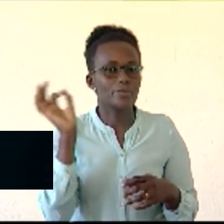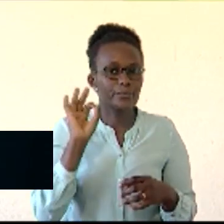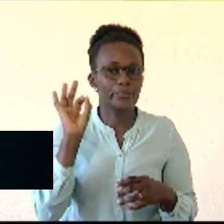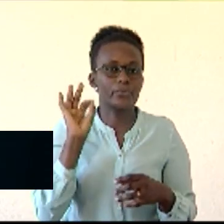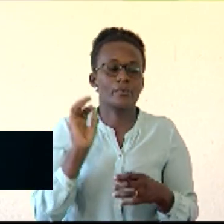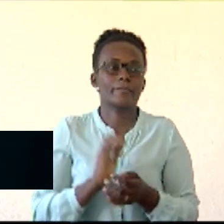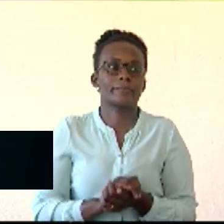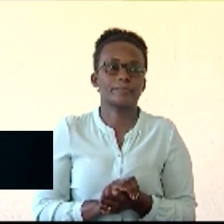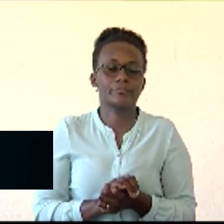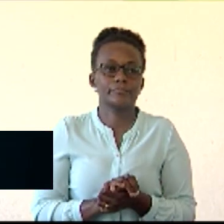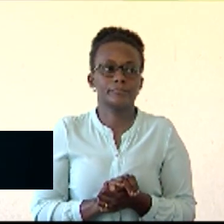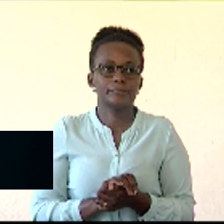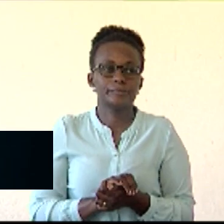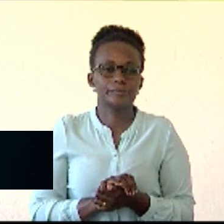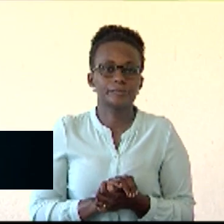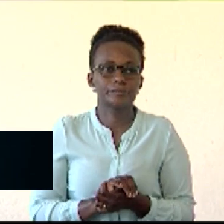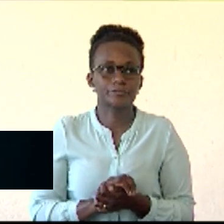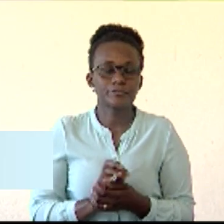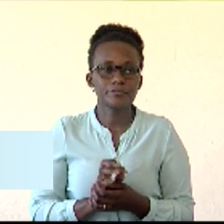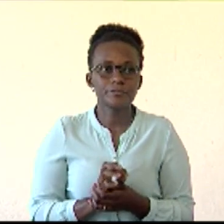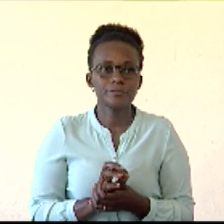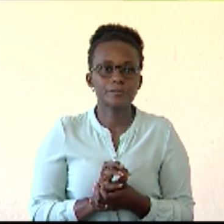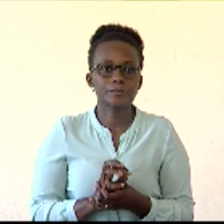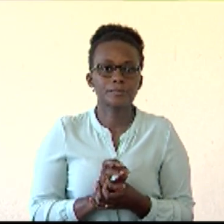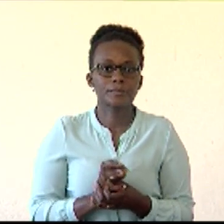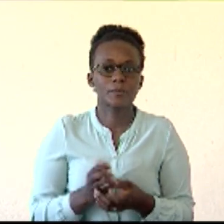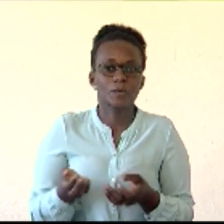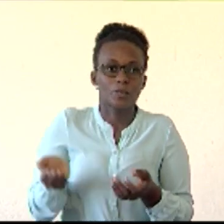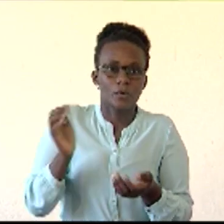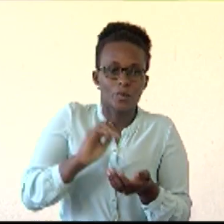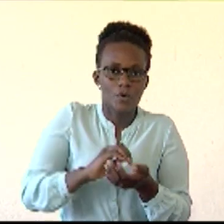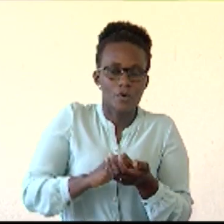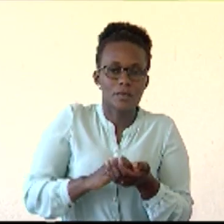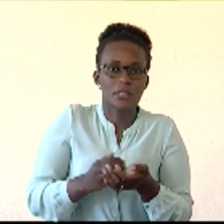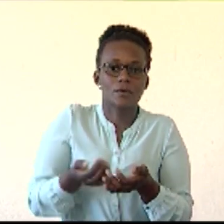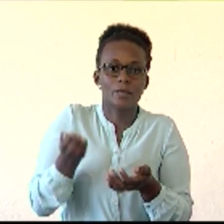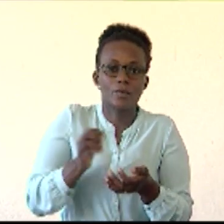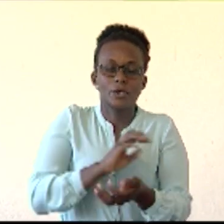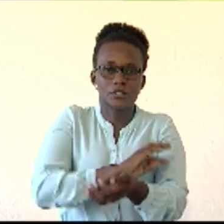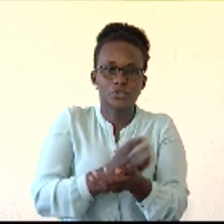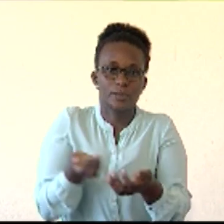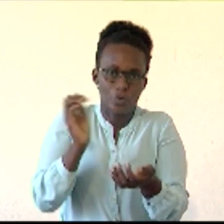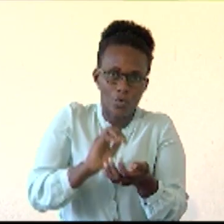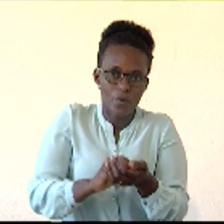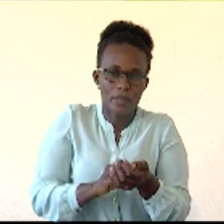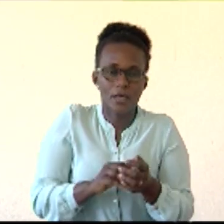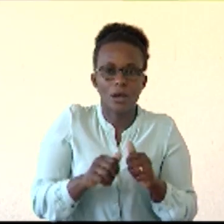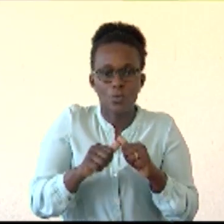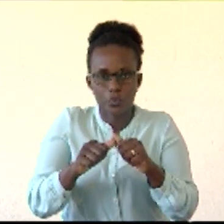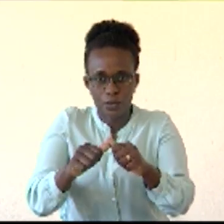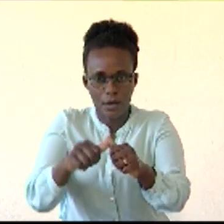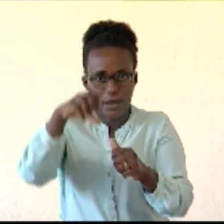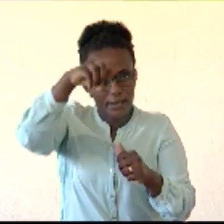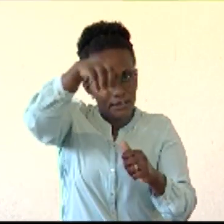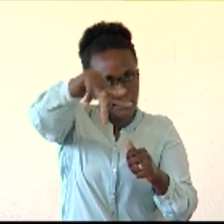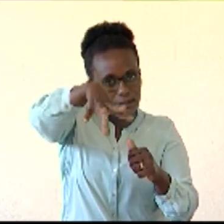the melting point as well as increase the conductivity of the electrolysis. So you need